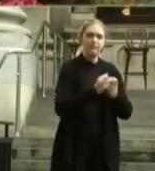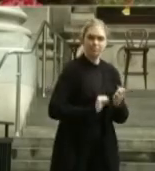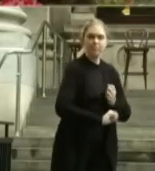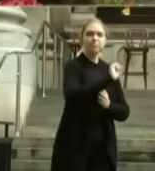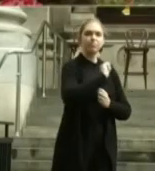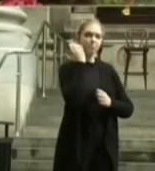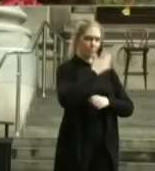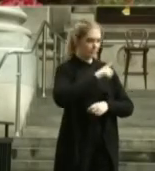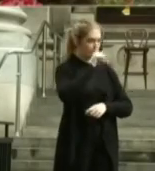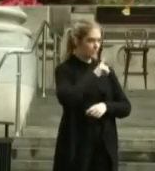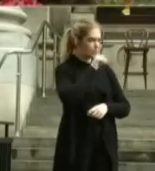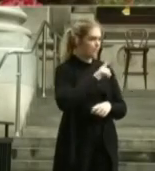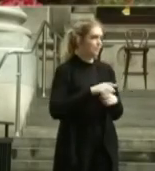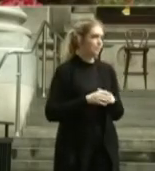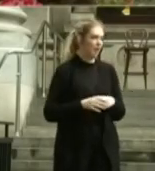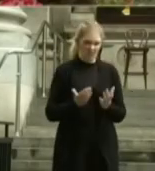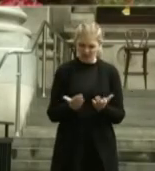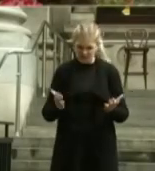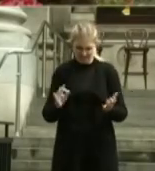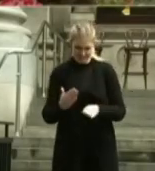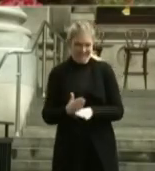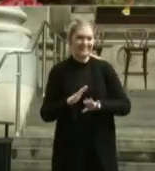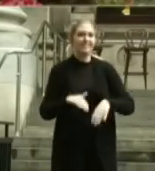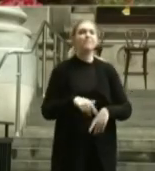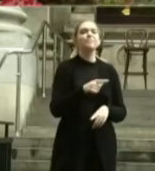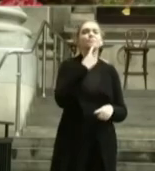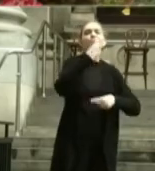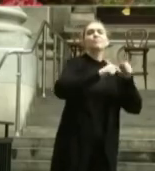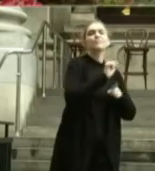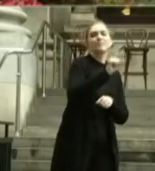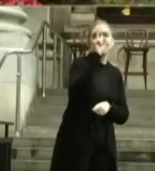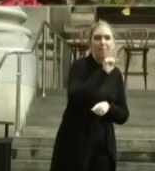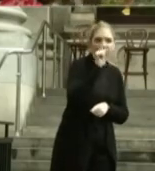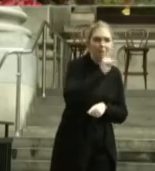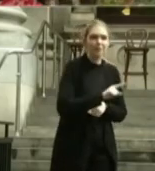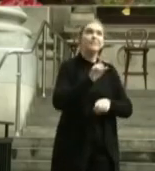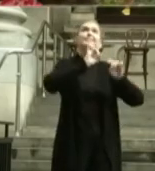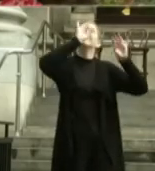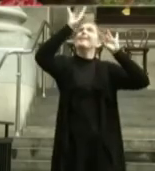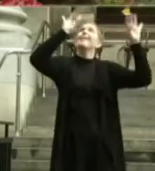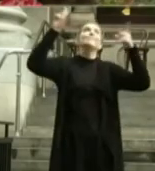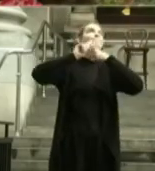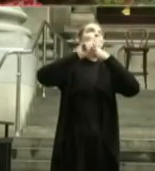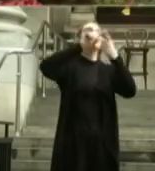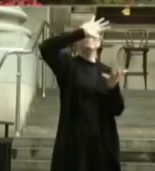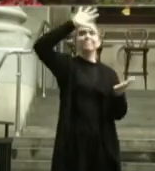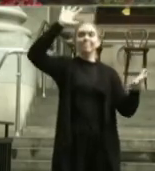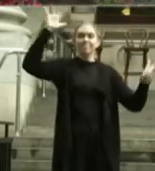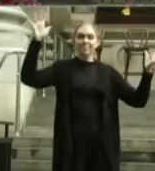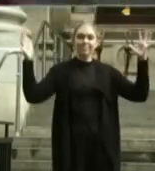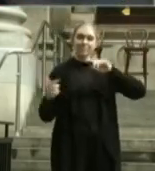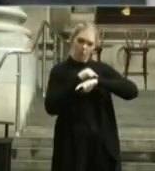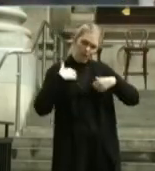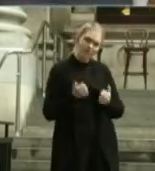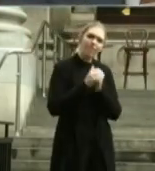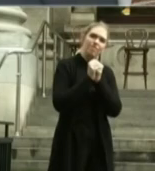people. This thing's stuffing up. And he told his people, let the stars keep on turning. We